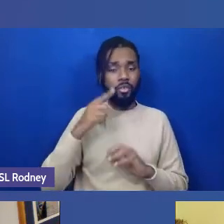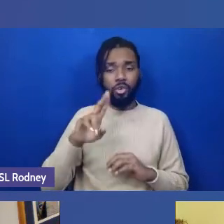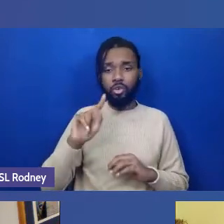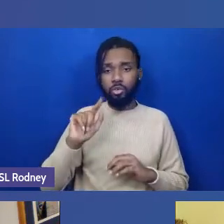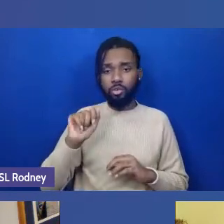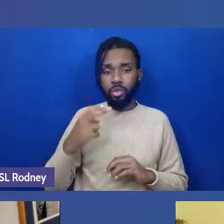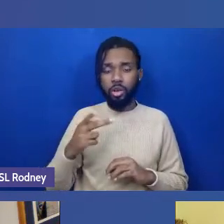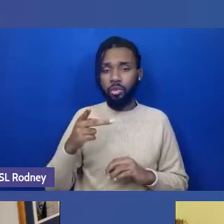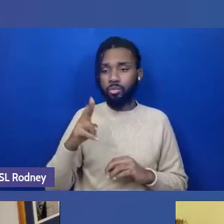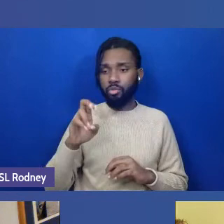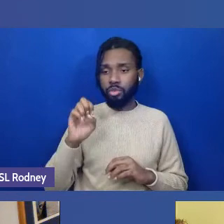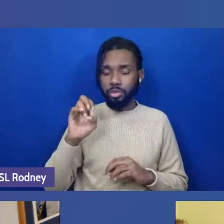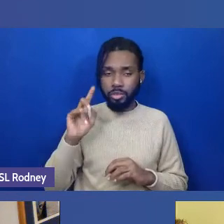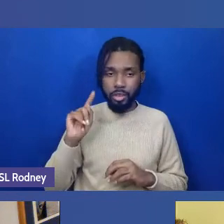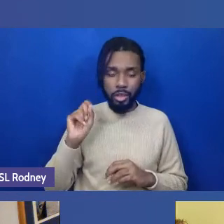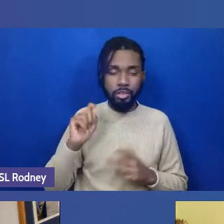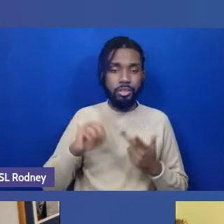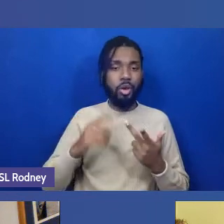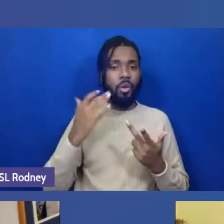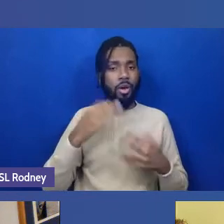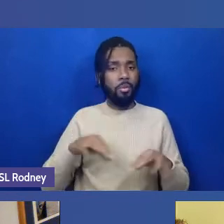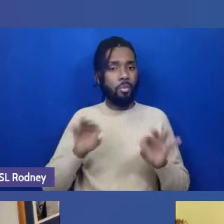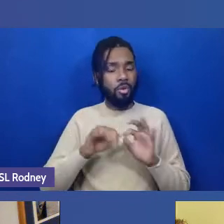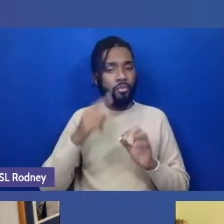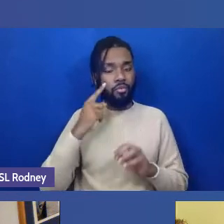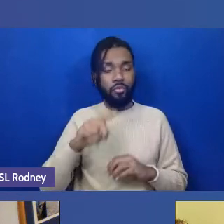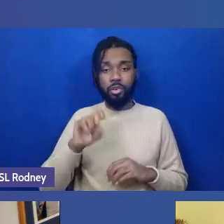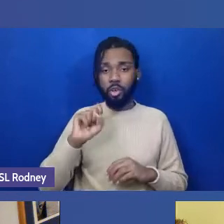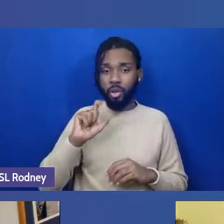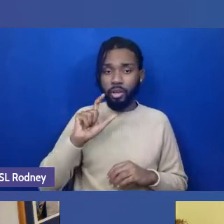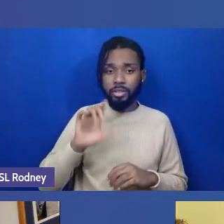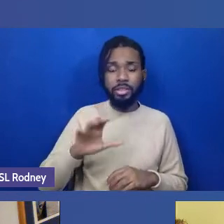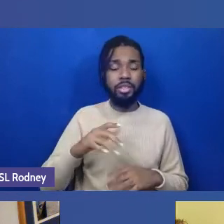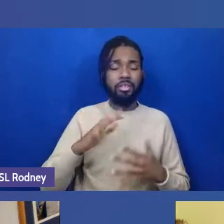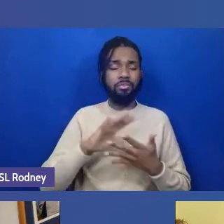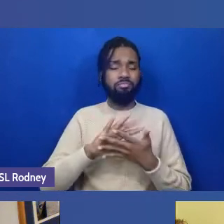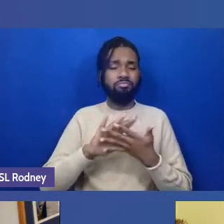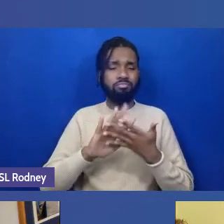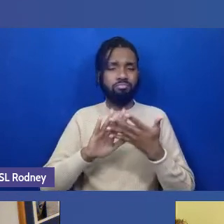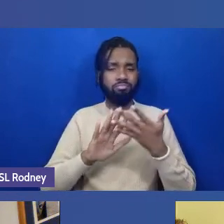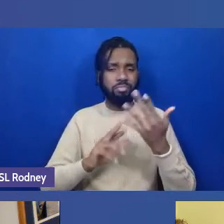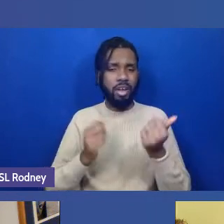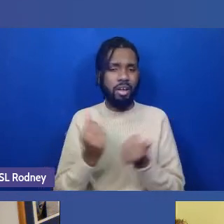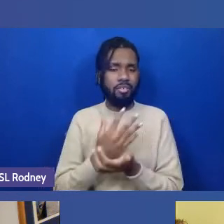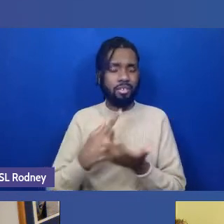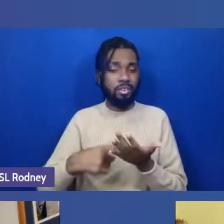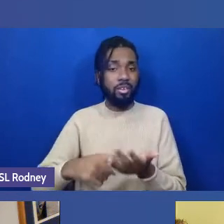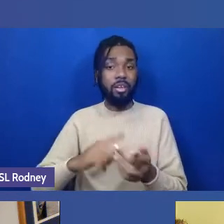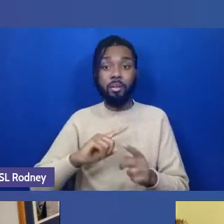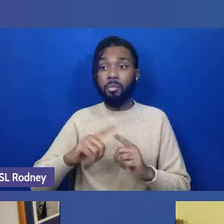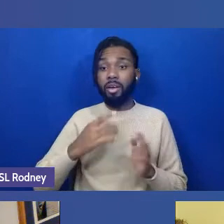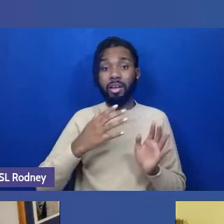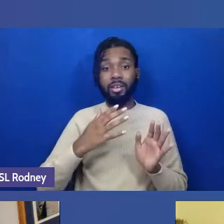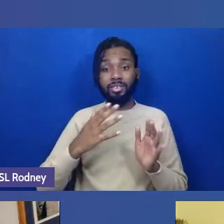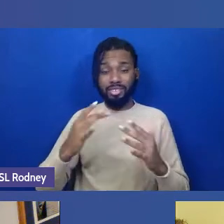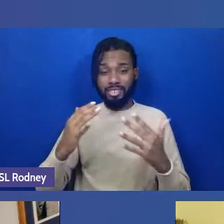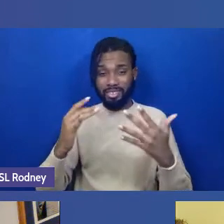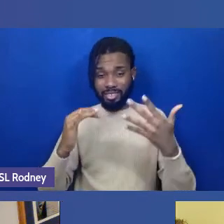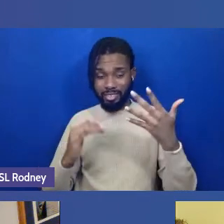in Salt Lake City. We talked about what the company was trying to accomplish. We did all the right things. And then when we talked about money,